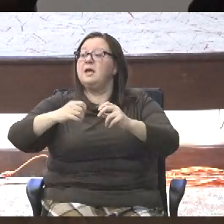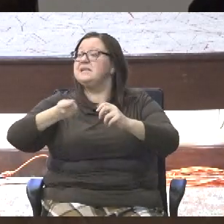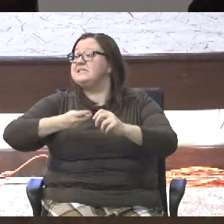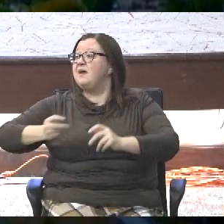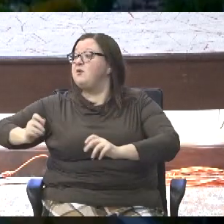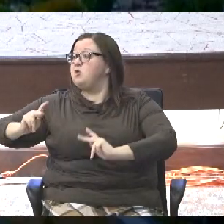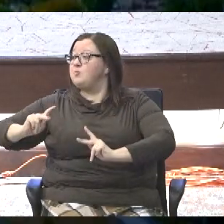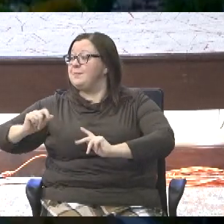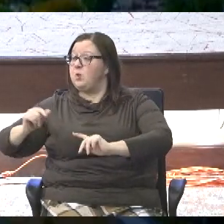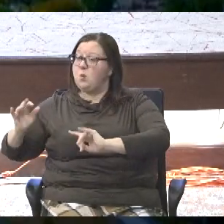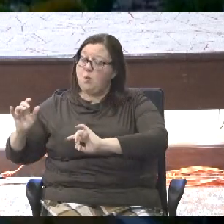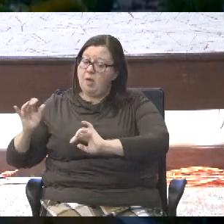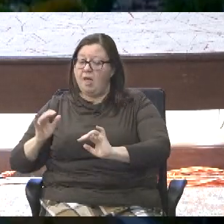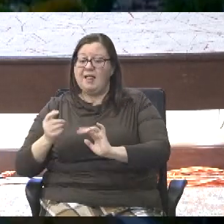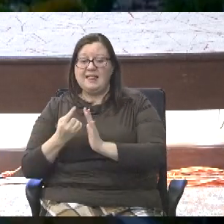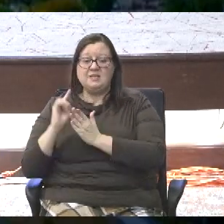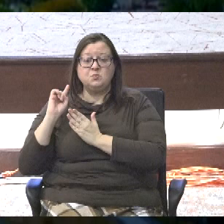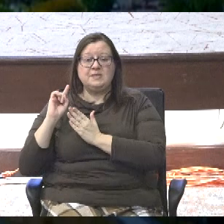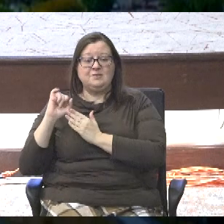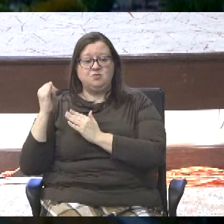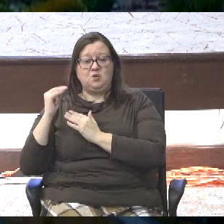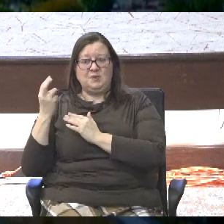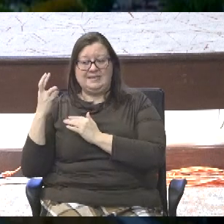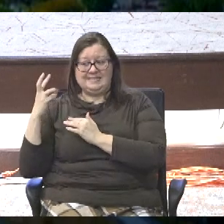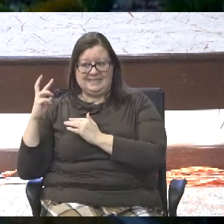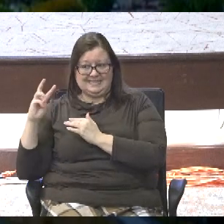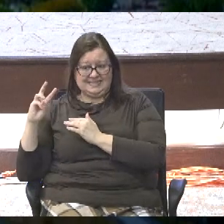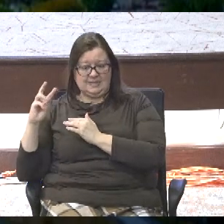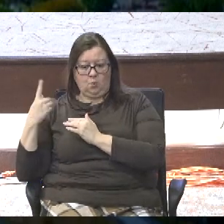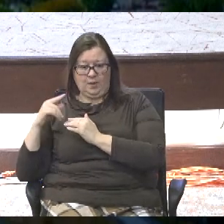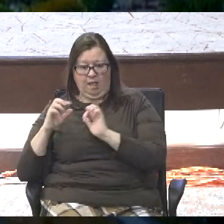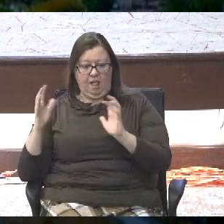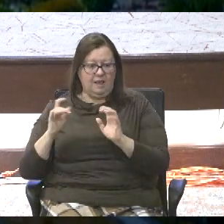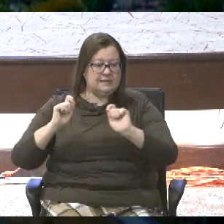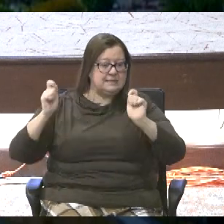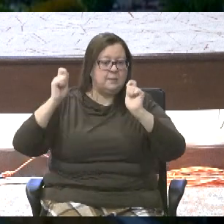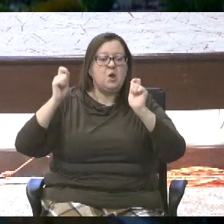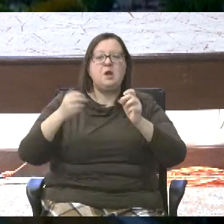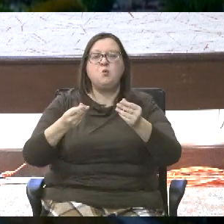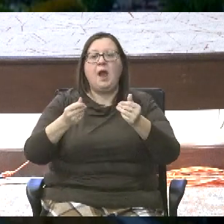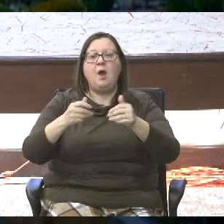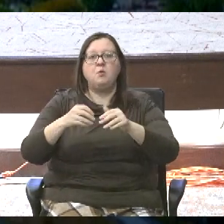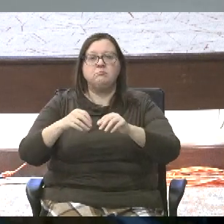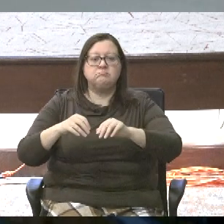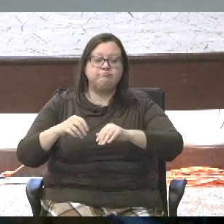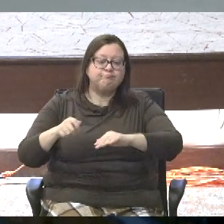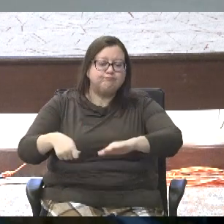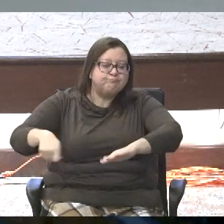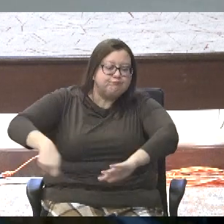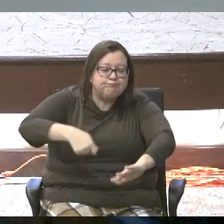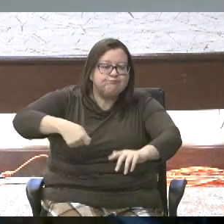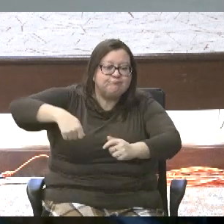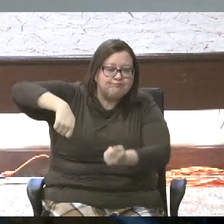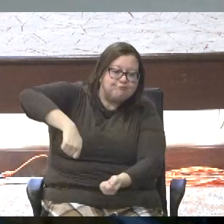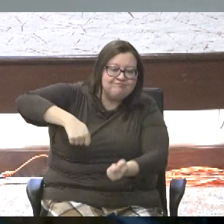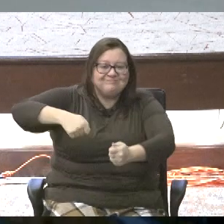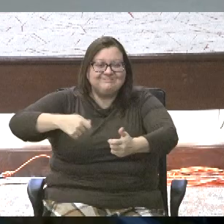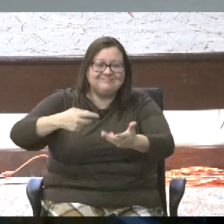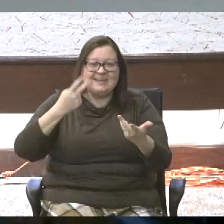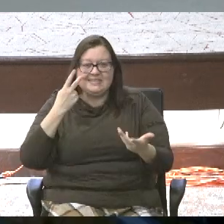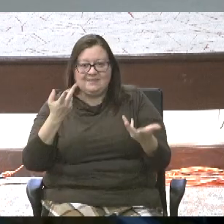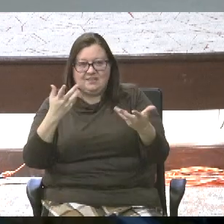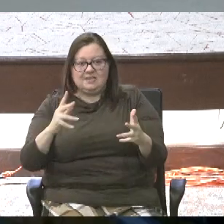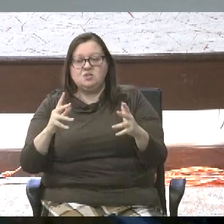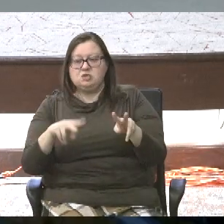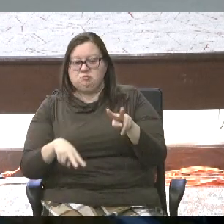attended the groundbreaking last week on January 16th. It was a special day. I think everybody that was there got to see